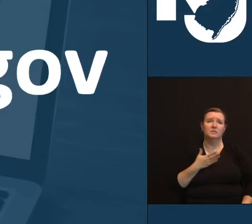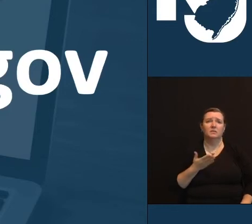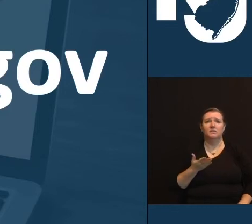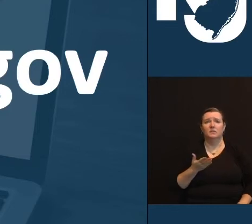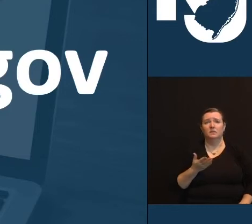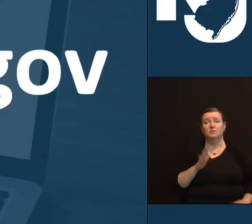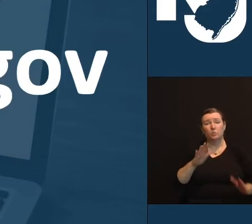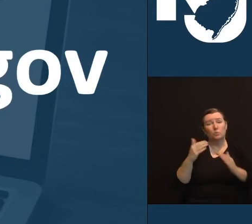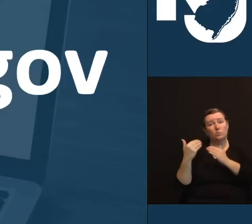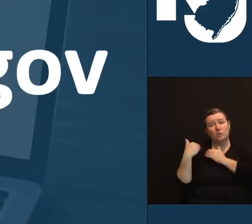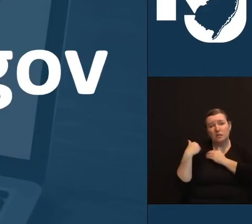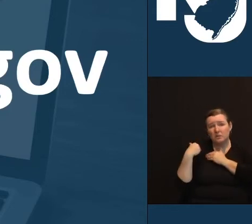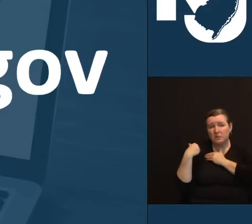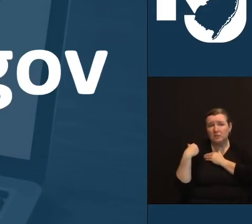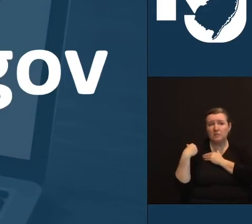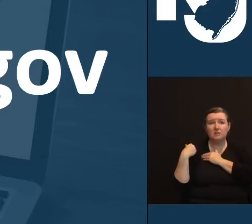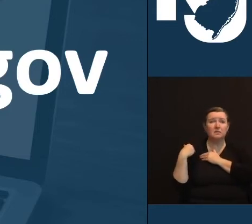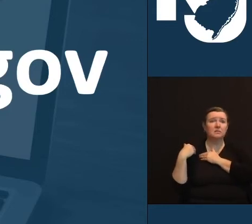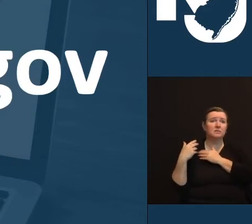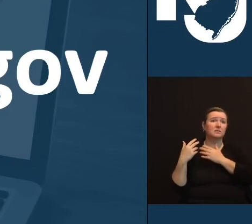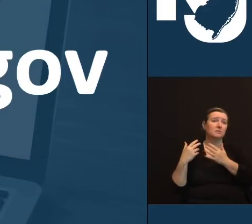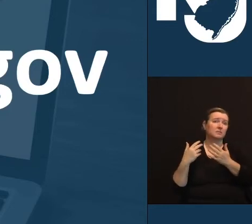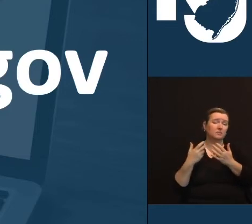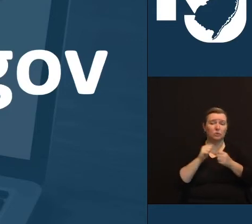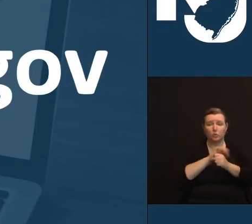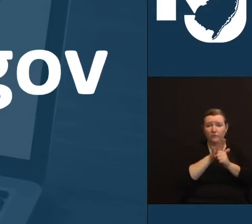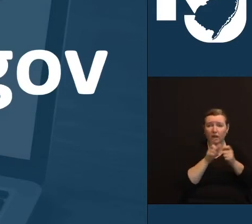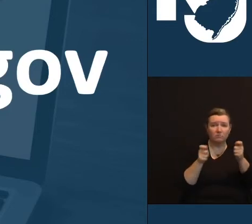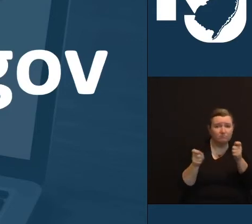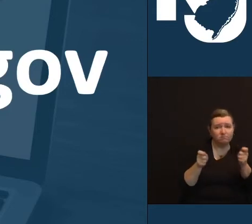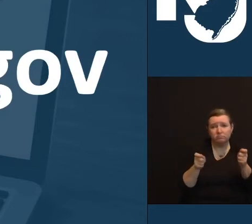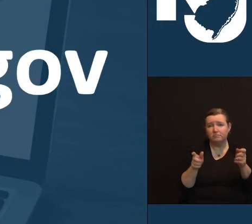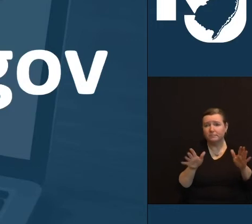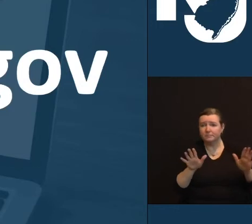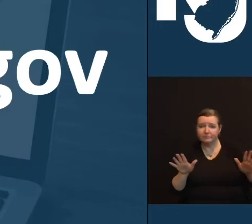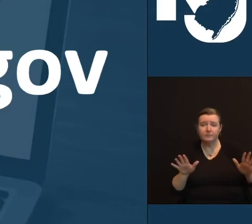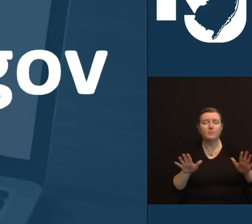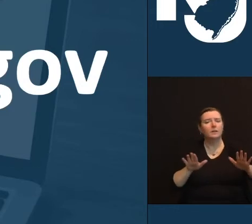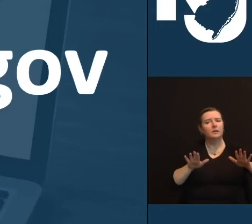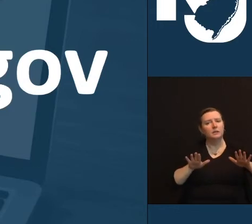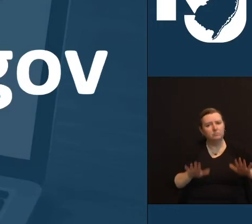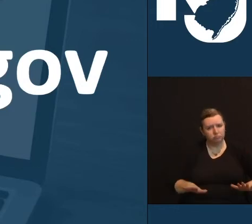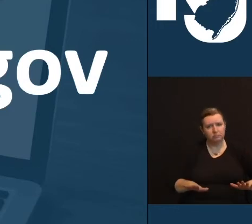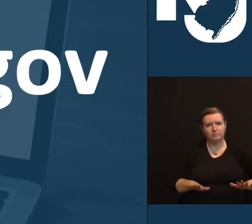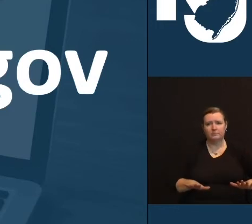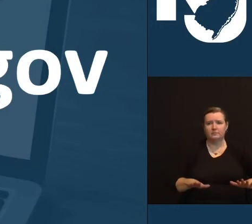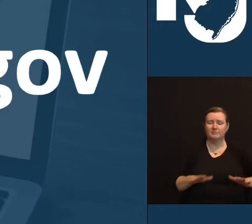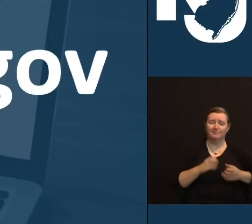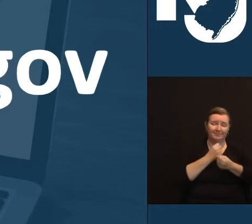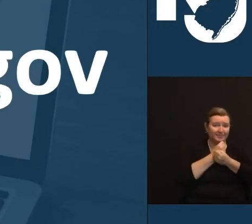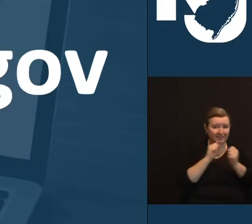of this virus to keep it out of more homes and save an untold number of lives.